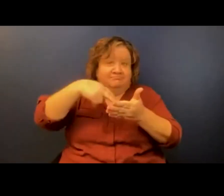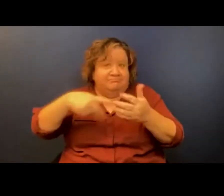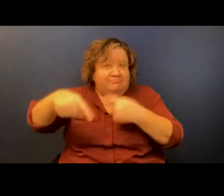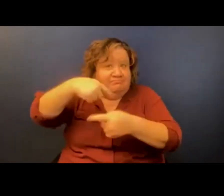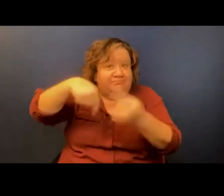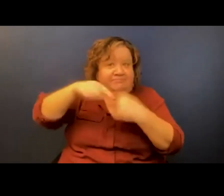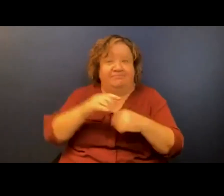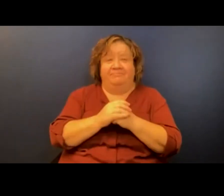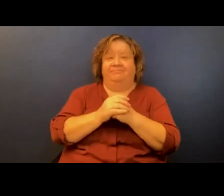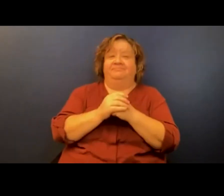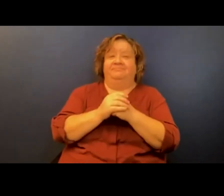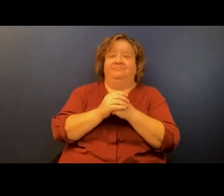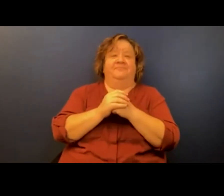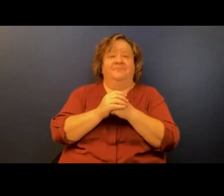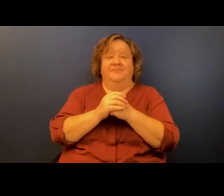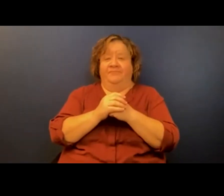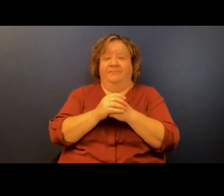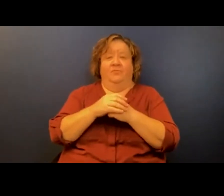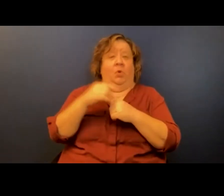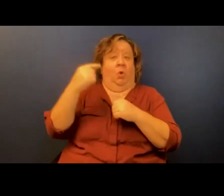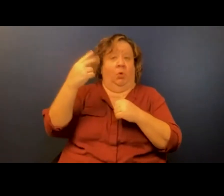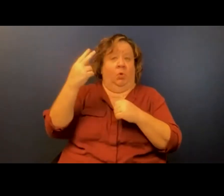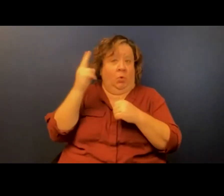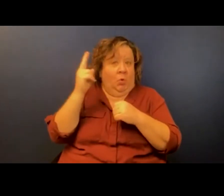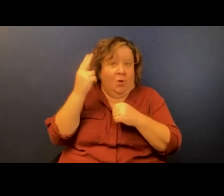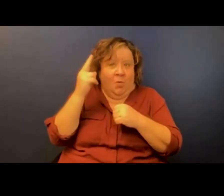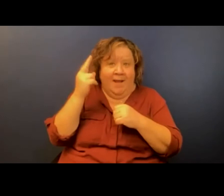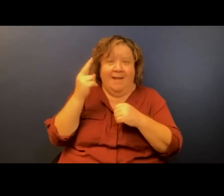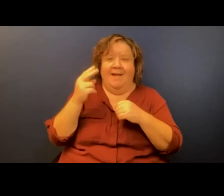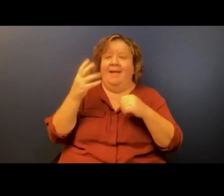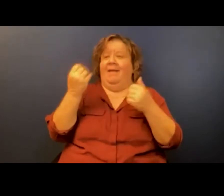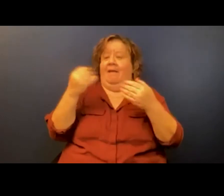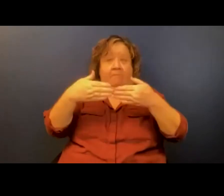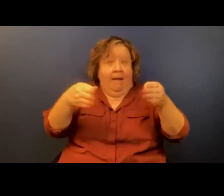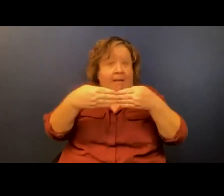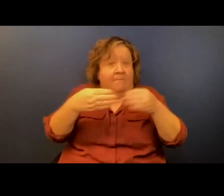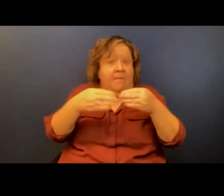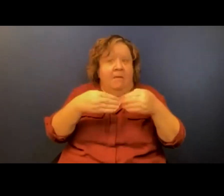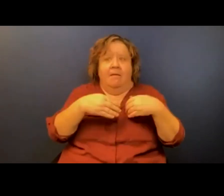And during this event, well, we shared poems.